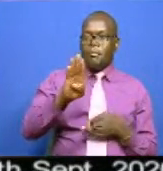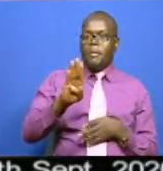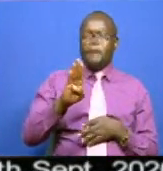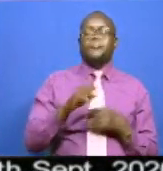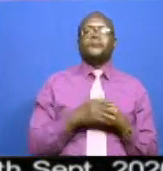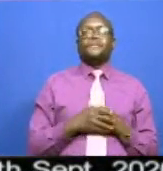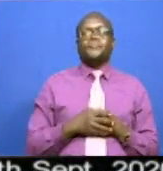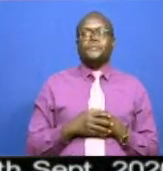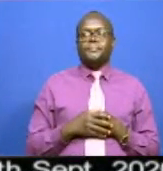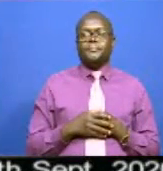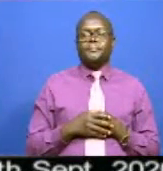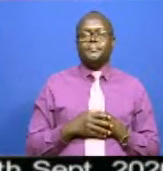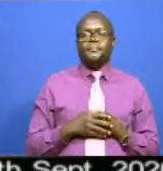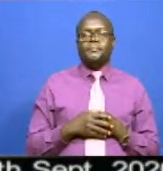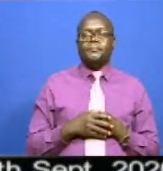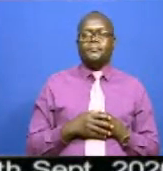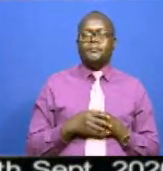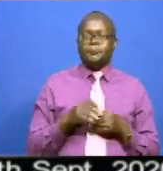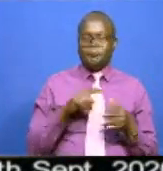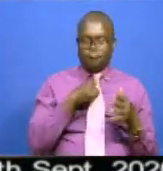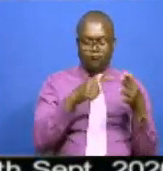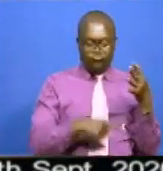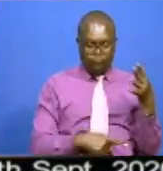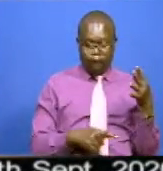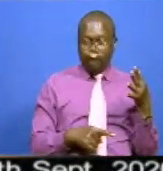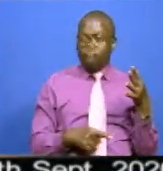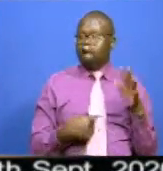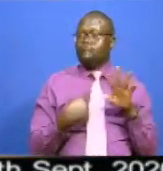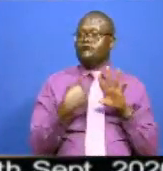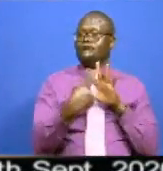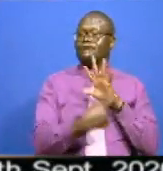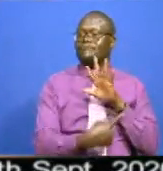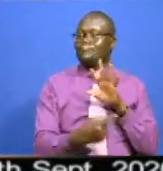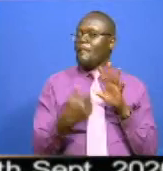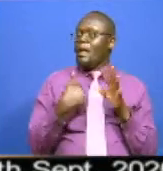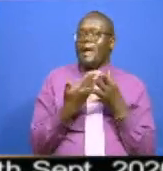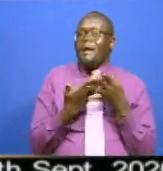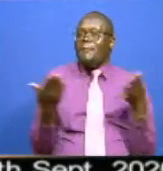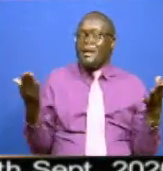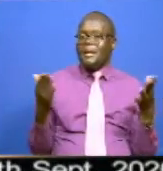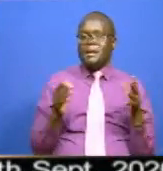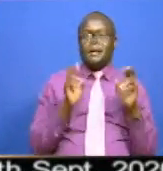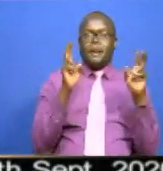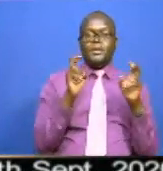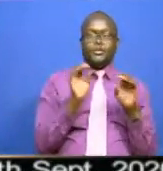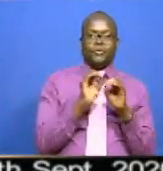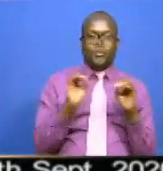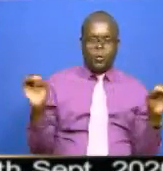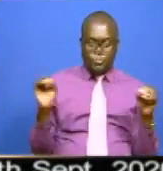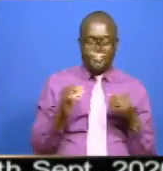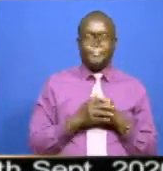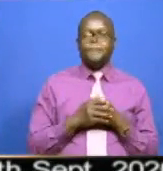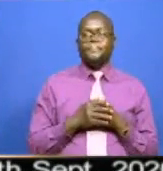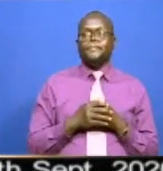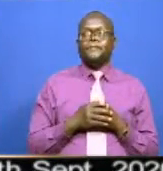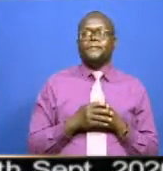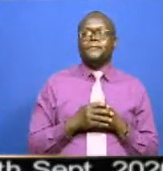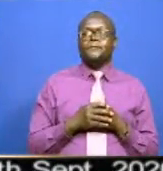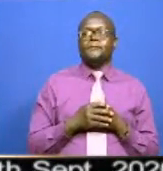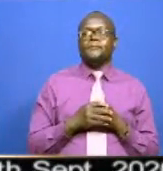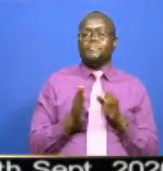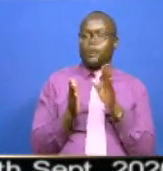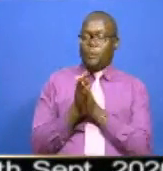Mr. Speaker, the said agencies did not have any outstanding issues with